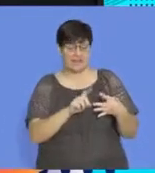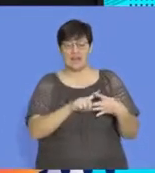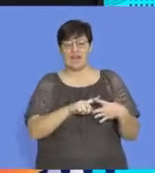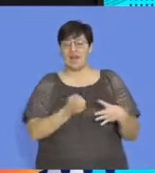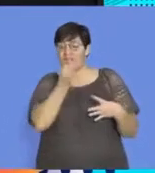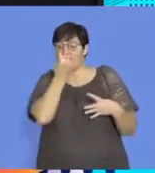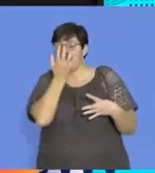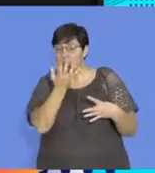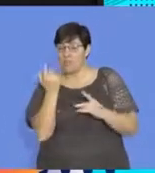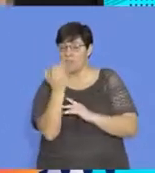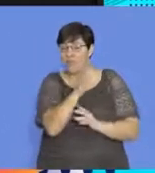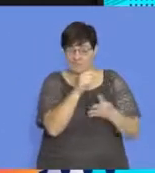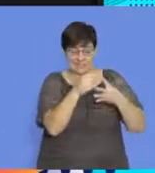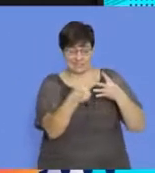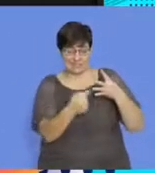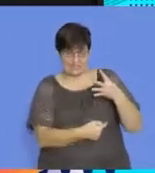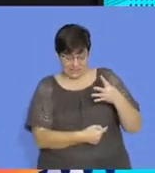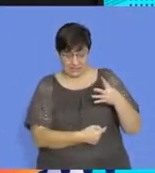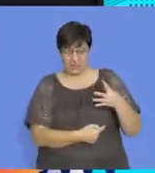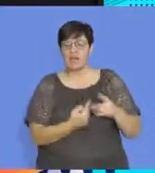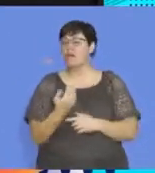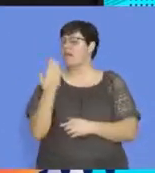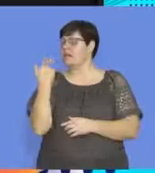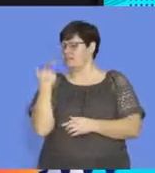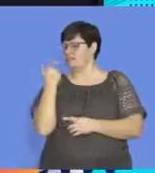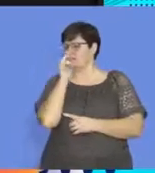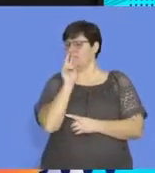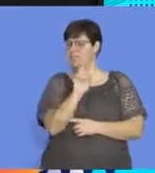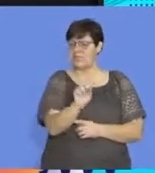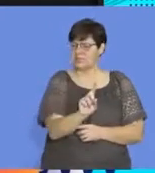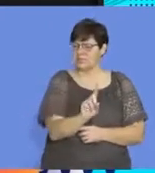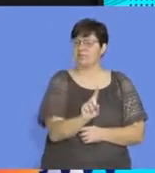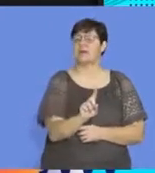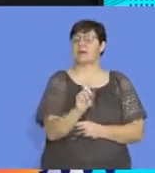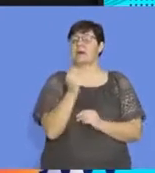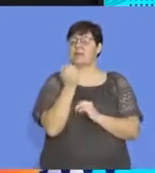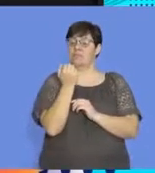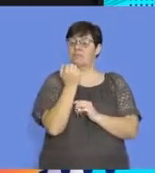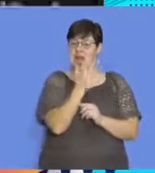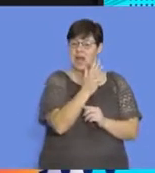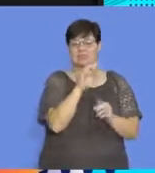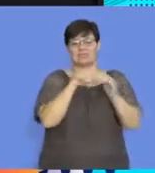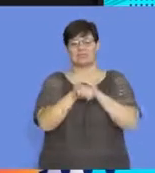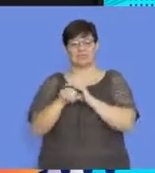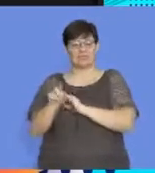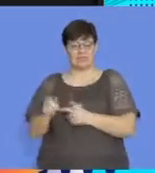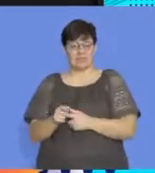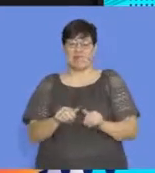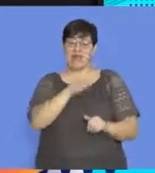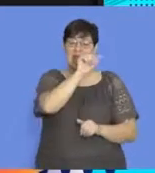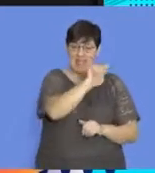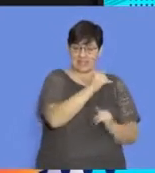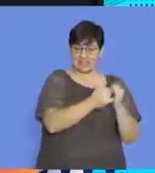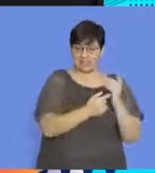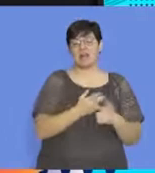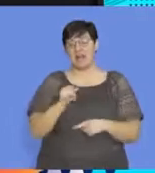flowering plants. And then last time we looked at the lesson on plant reproduction, asexual reproduction